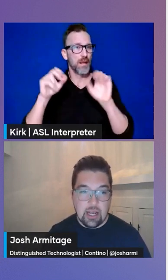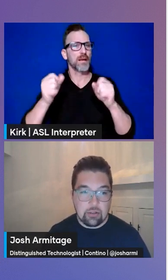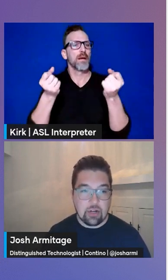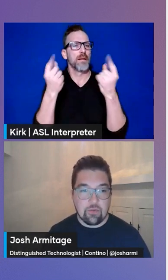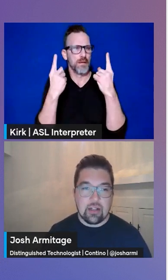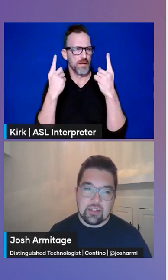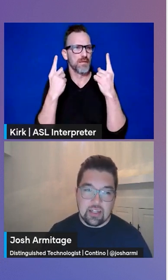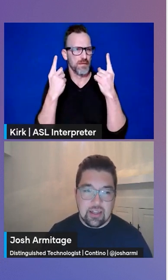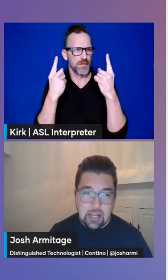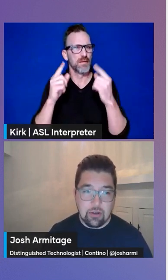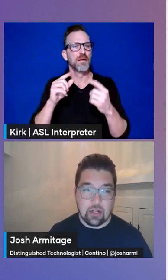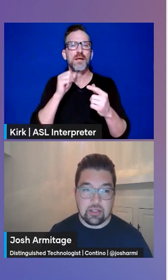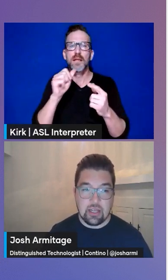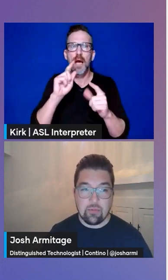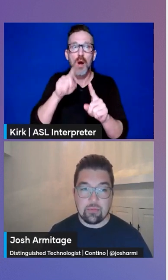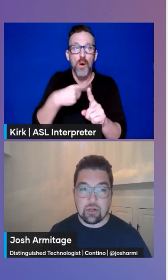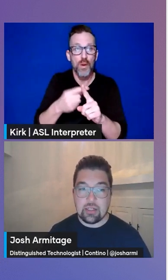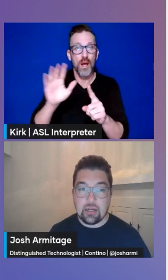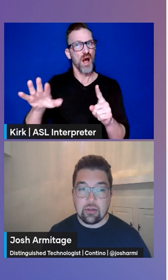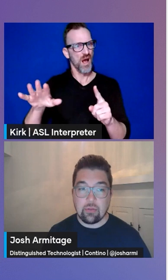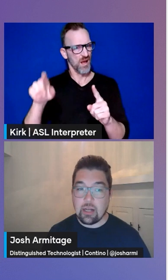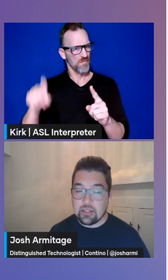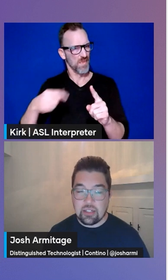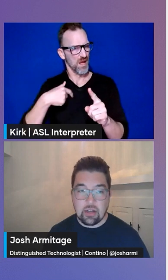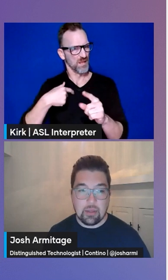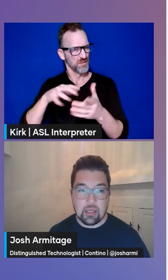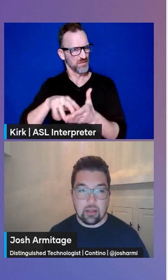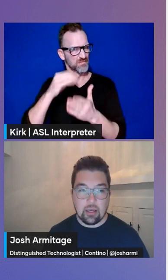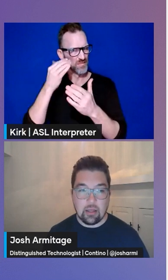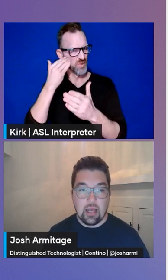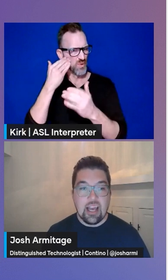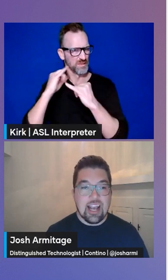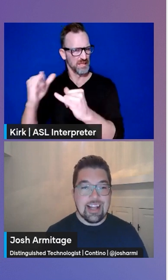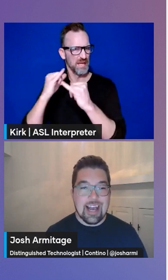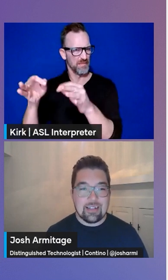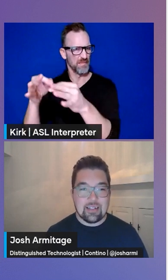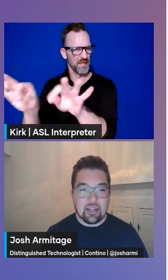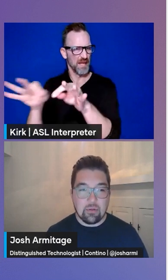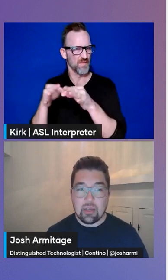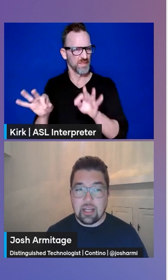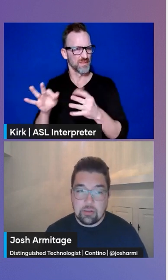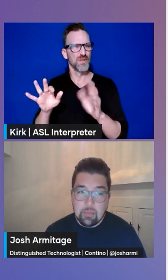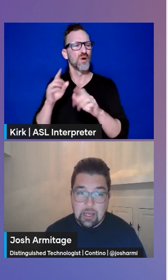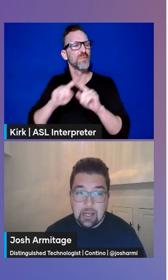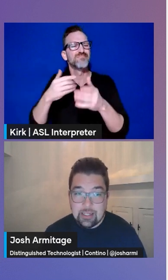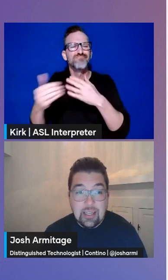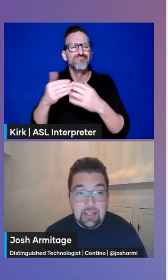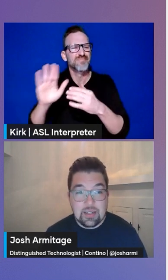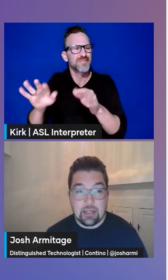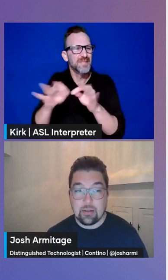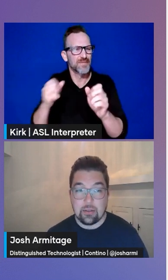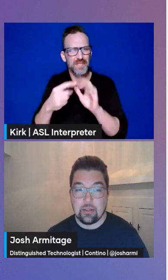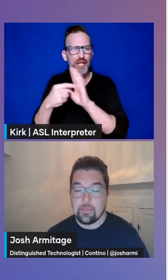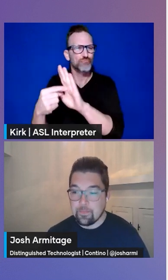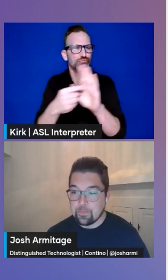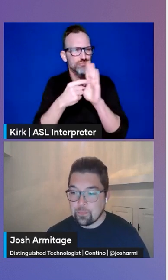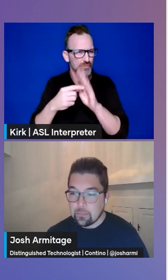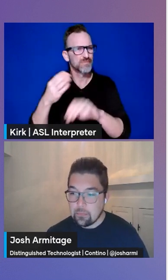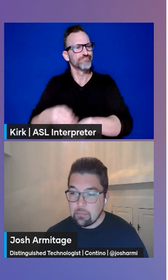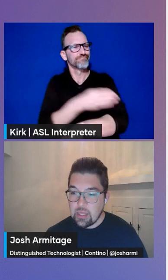the language I've written this in, then you can understand what I'm trying to tell you, right? This is something that enhances that communication by making it easy.